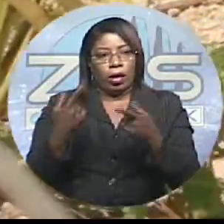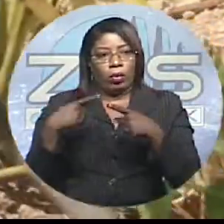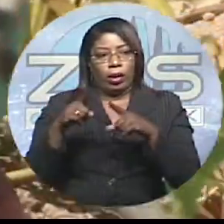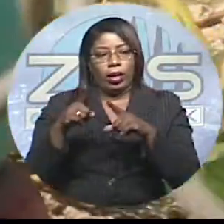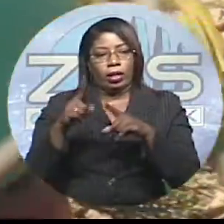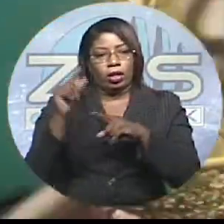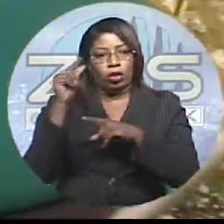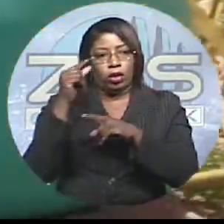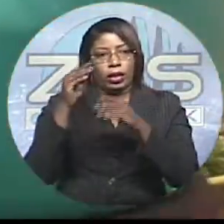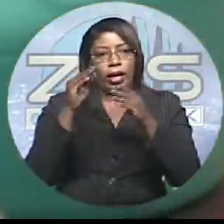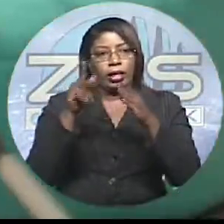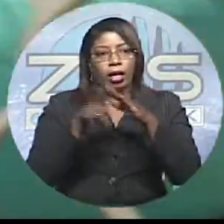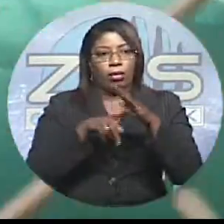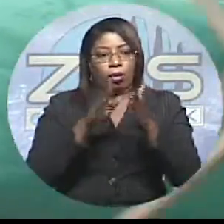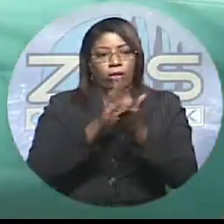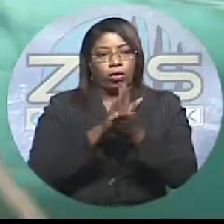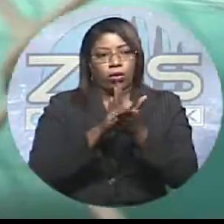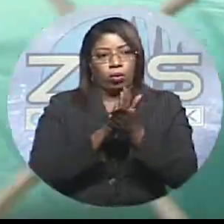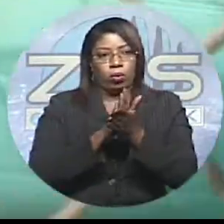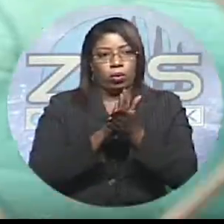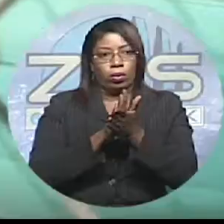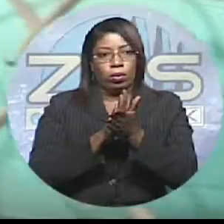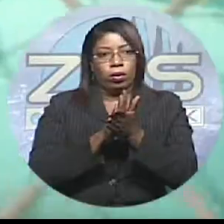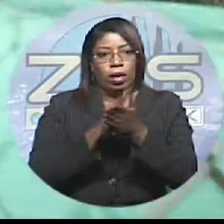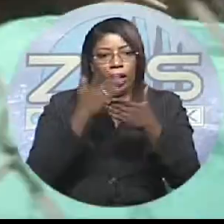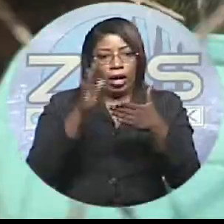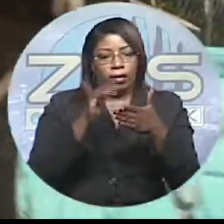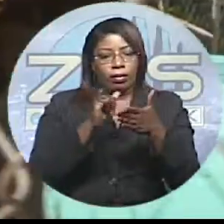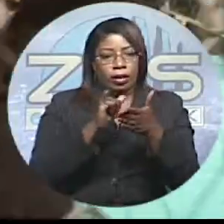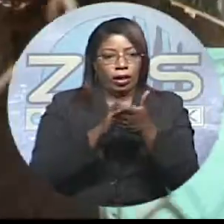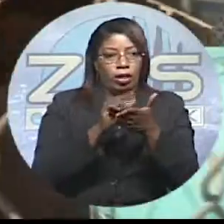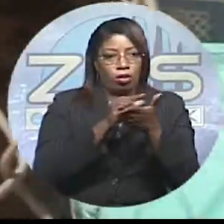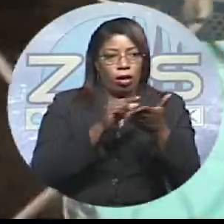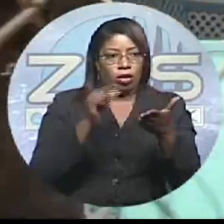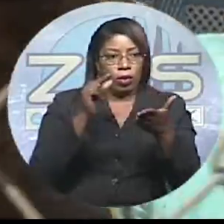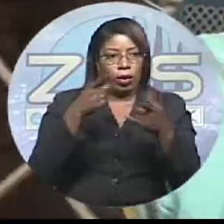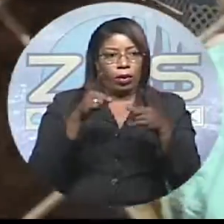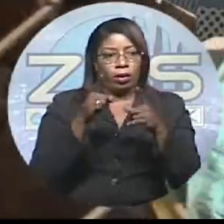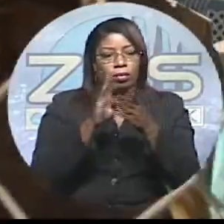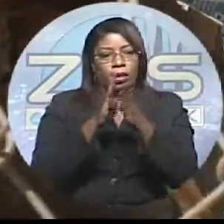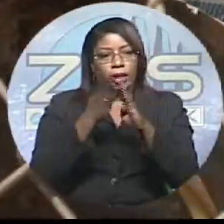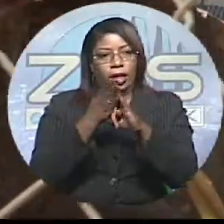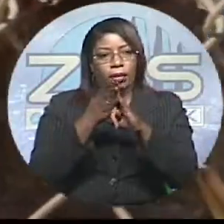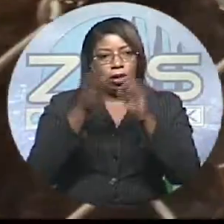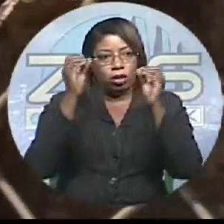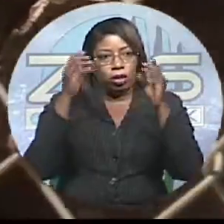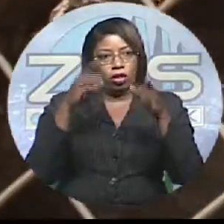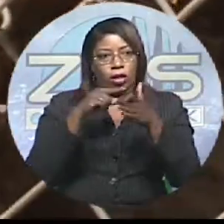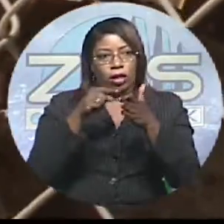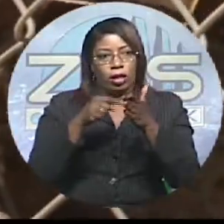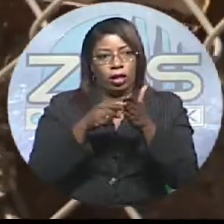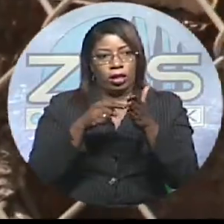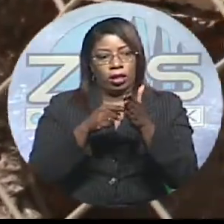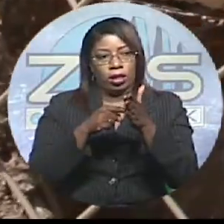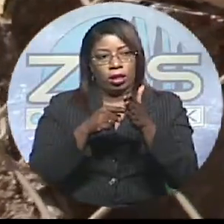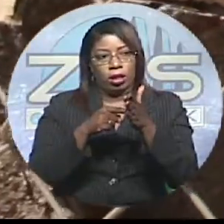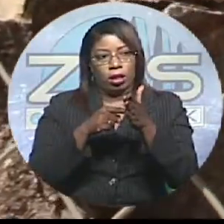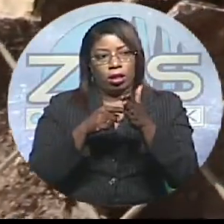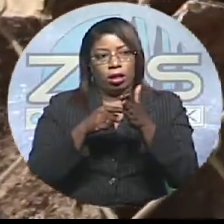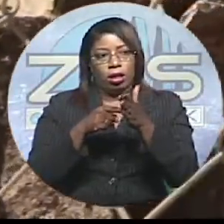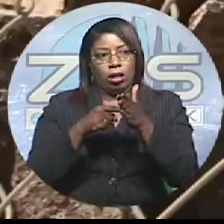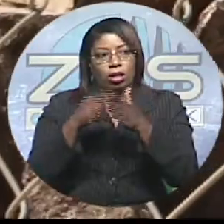was taught under this tree. I became a teacher, and so I taught students under the tree. And this hub was